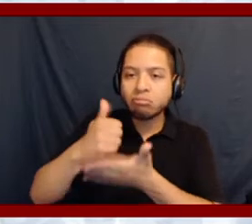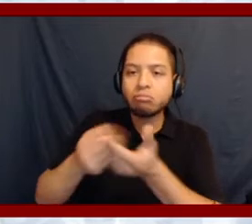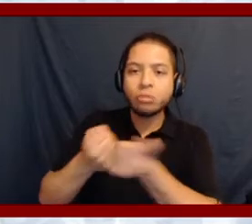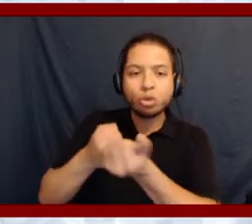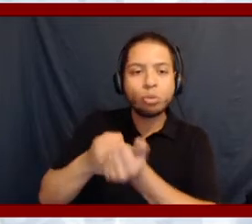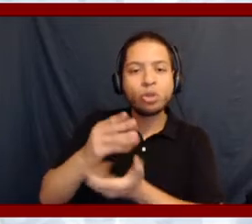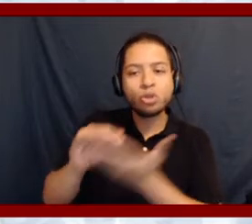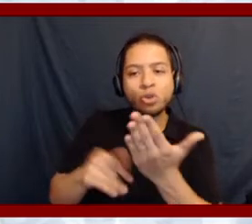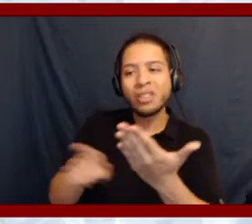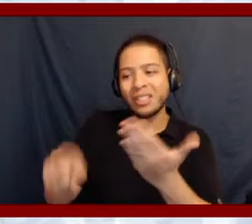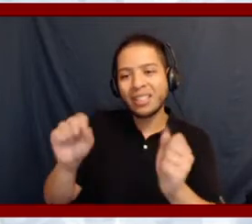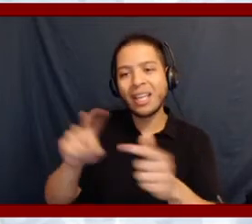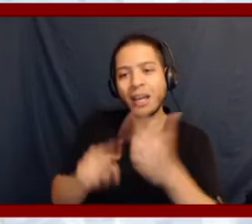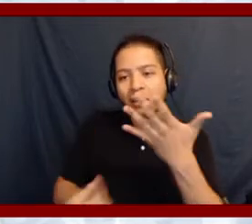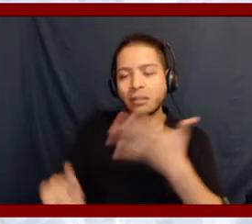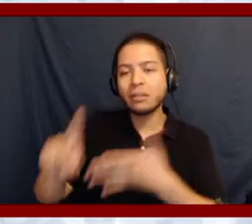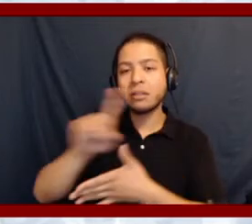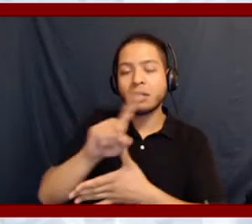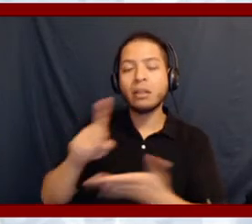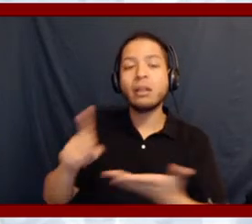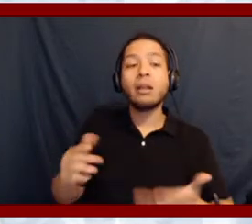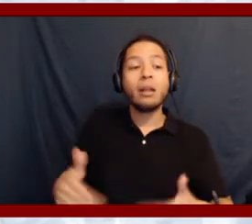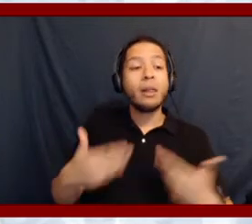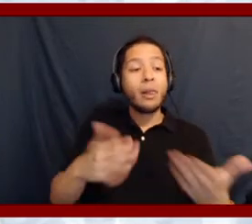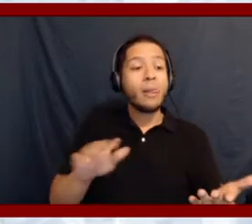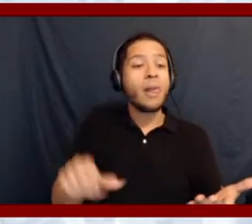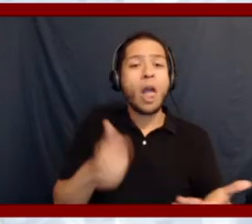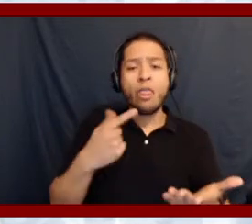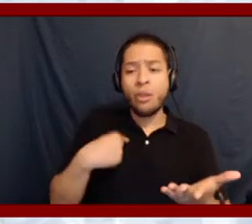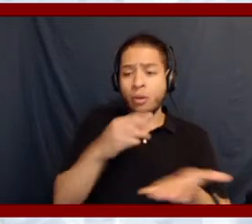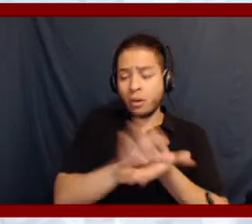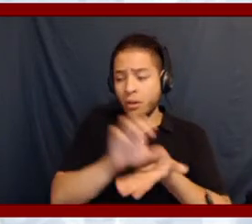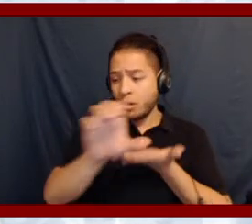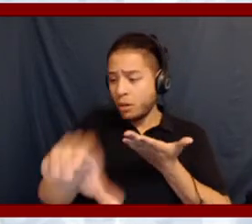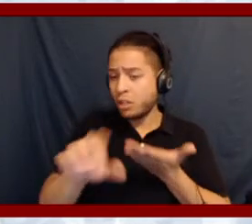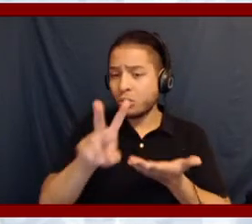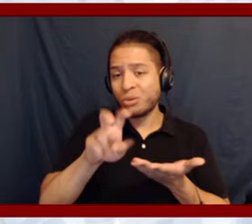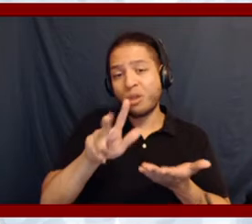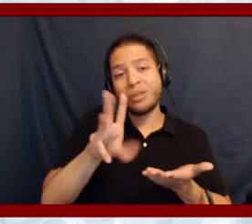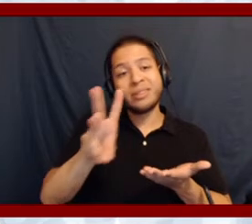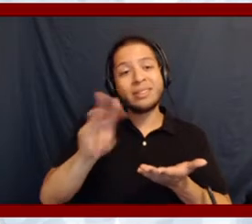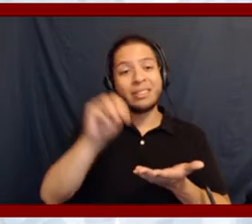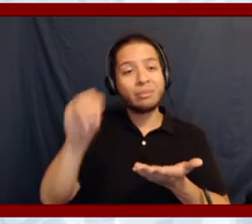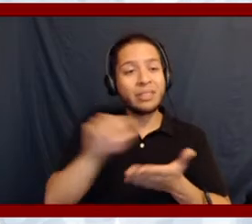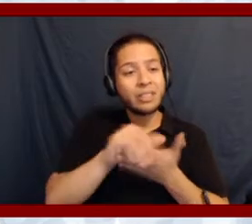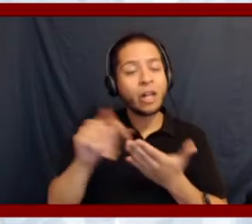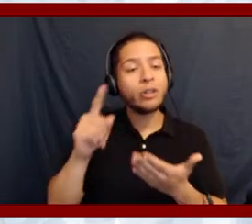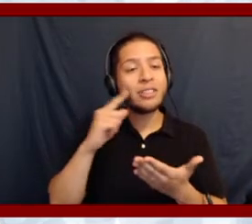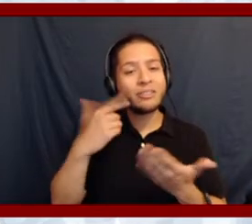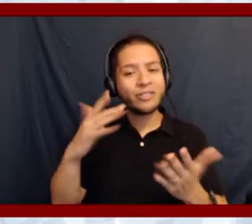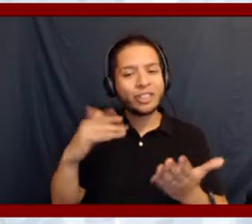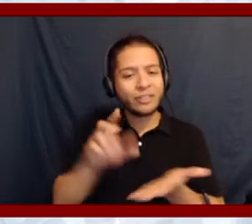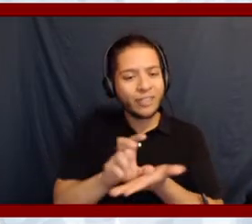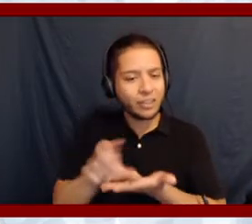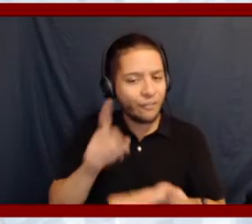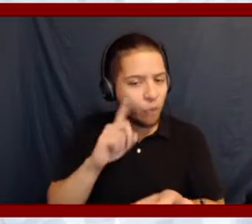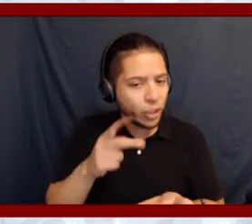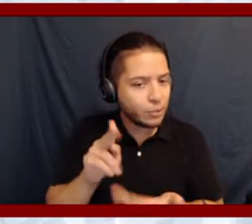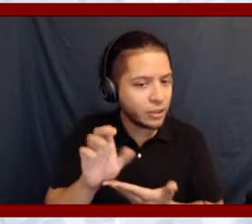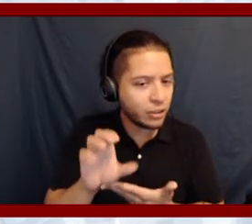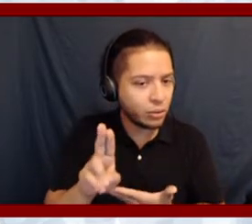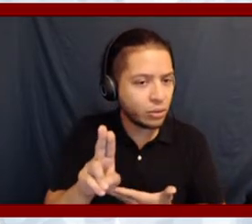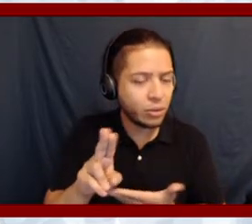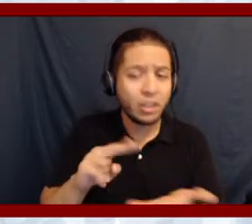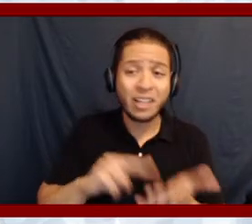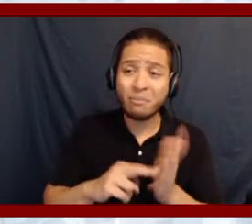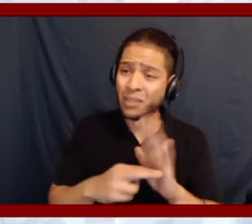to a total of $886.8 million for HBCUs. So at the end of the day, we're committed to